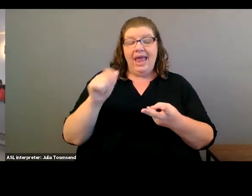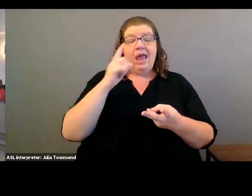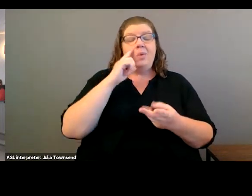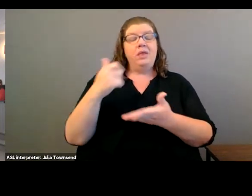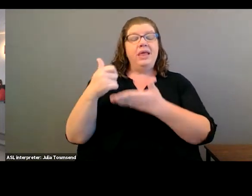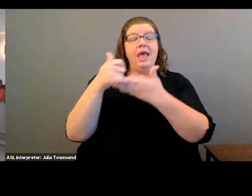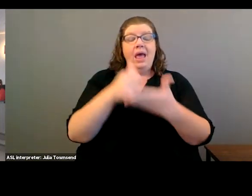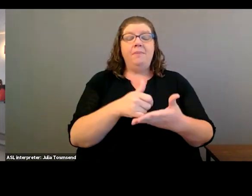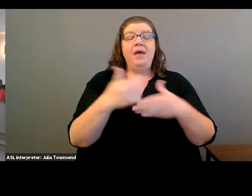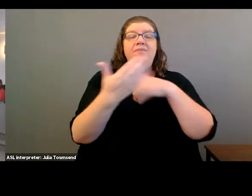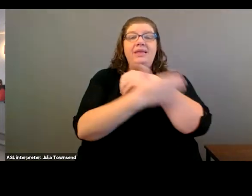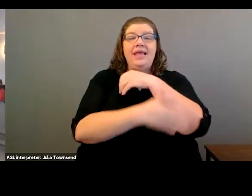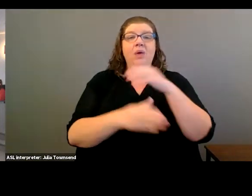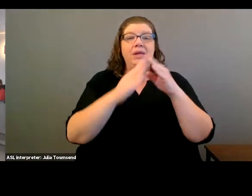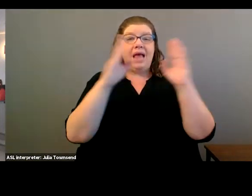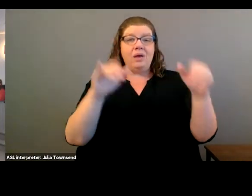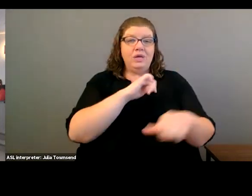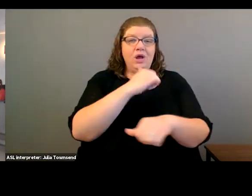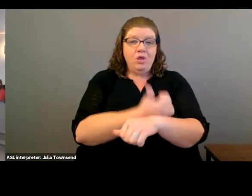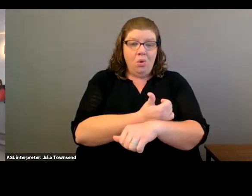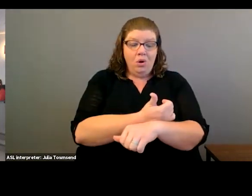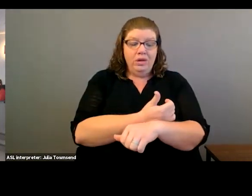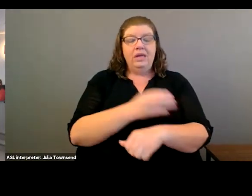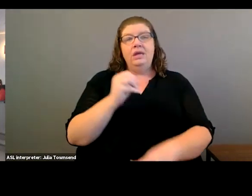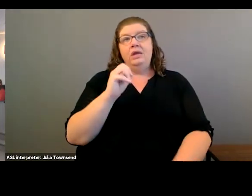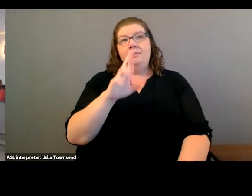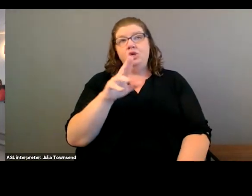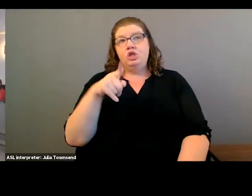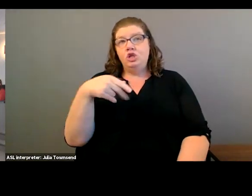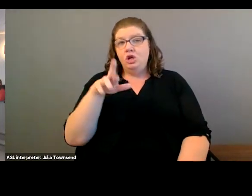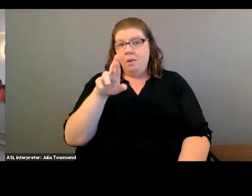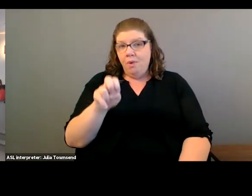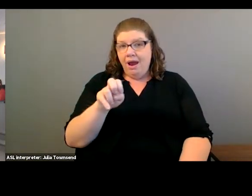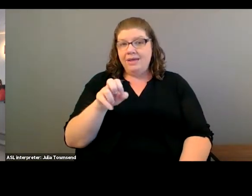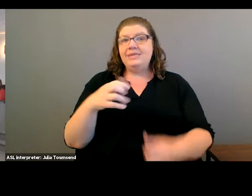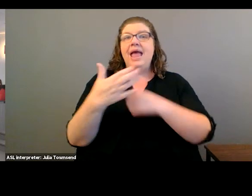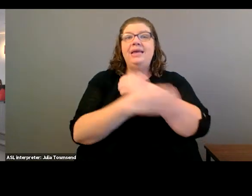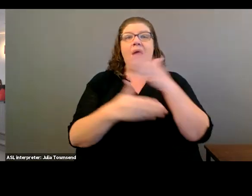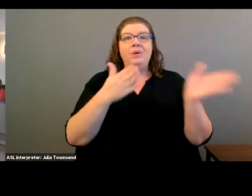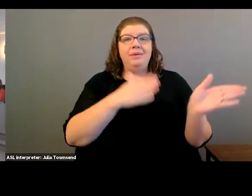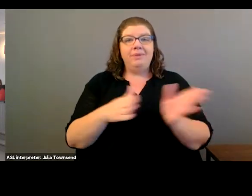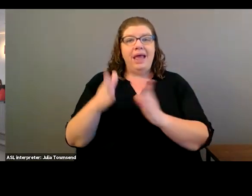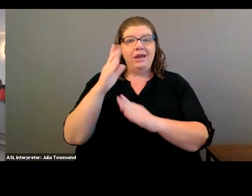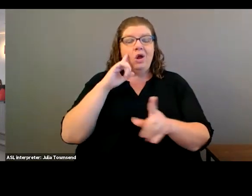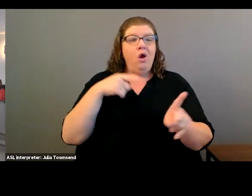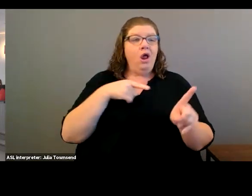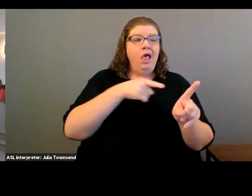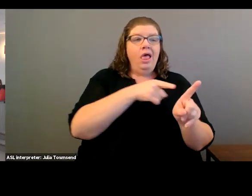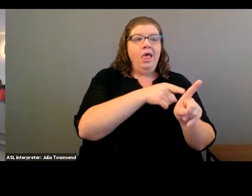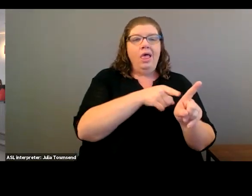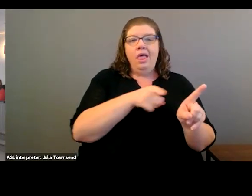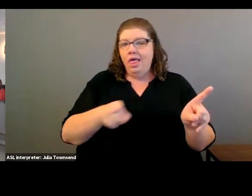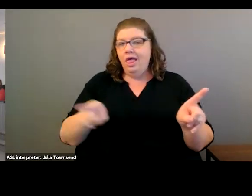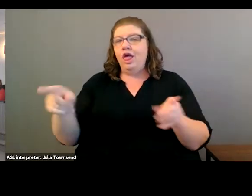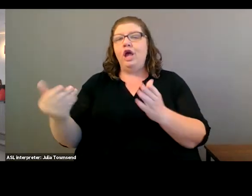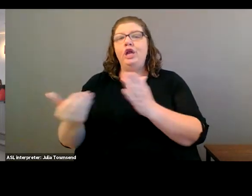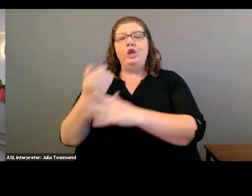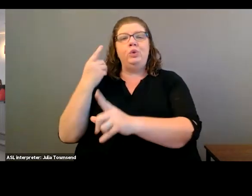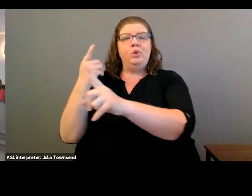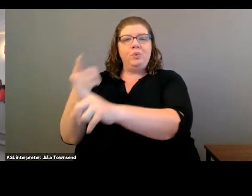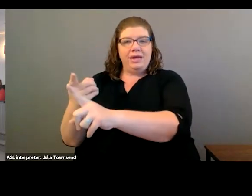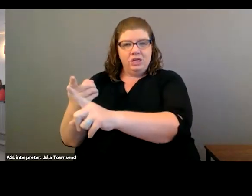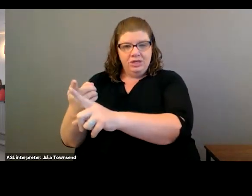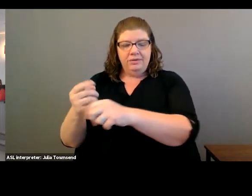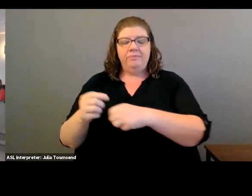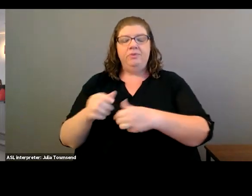Housing Authority, Mr. Price, and county planners, are going in this new direction. The school district